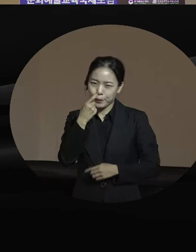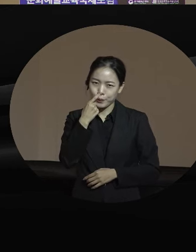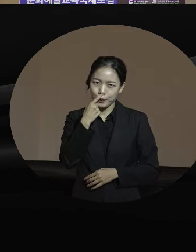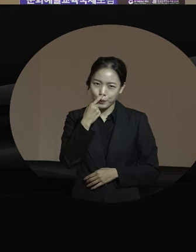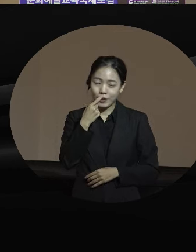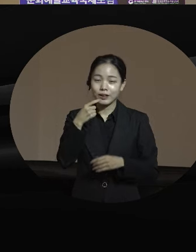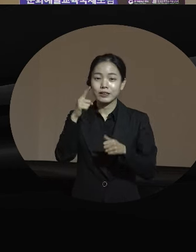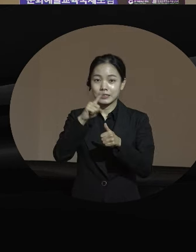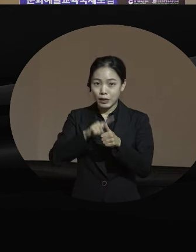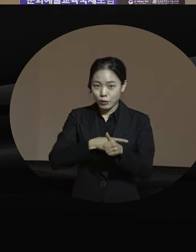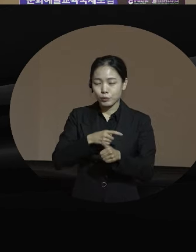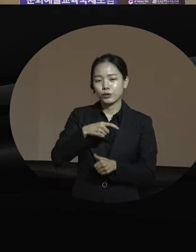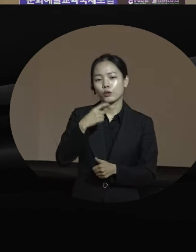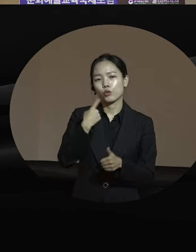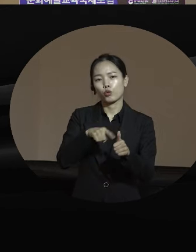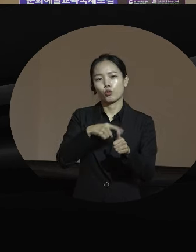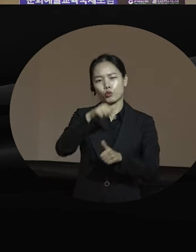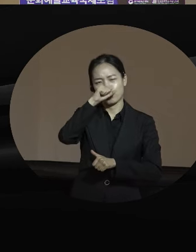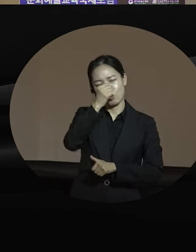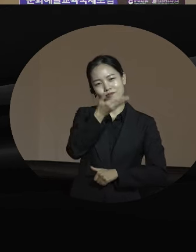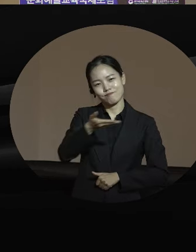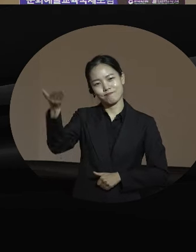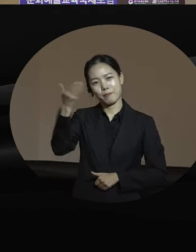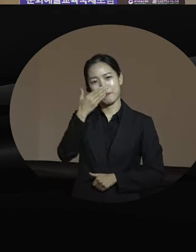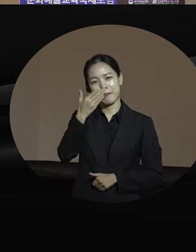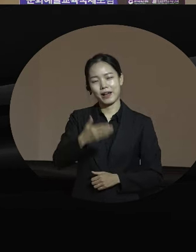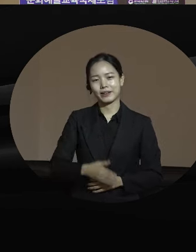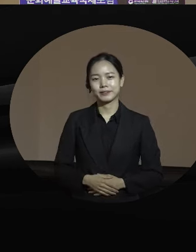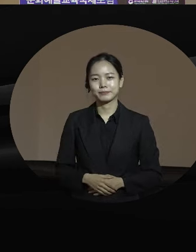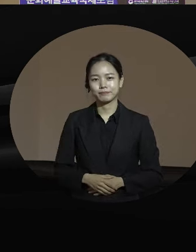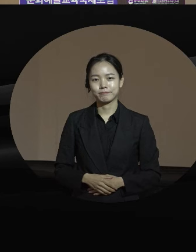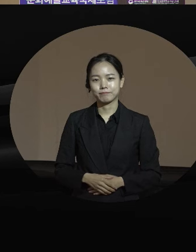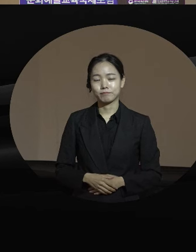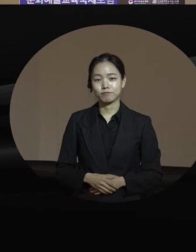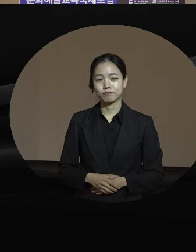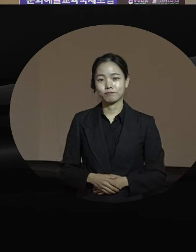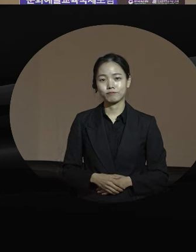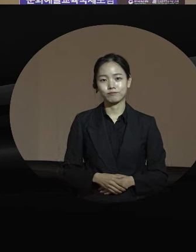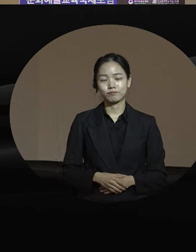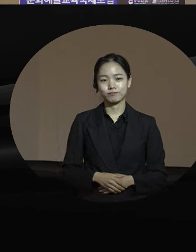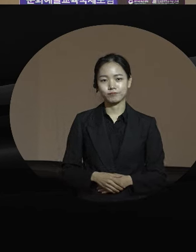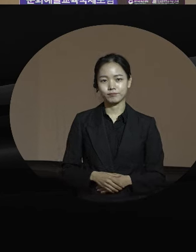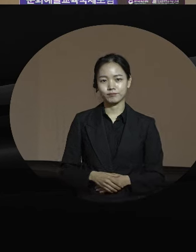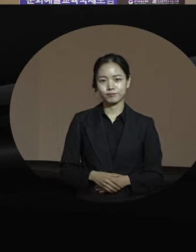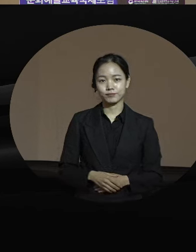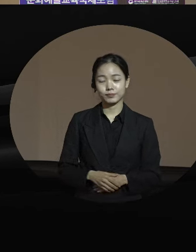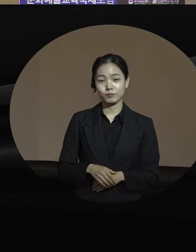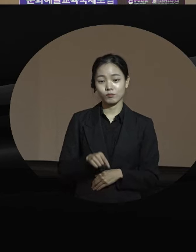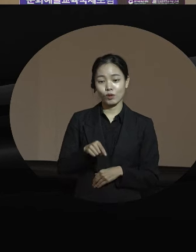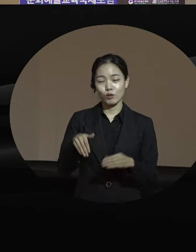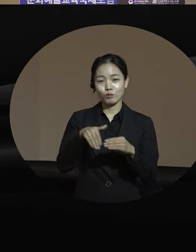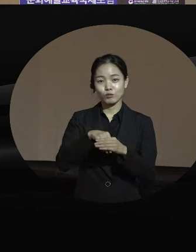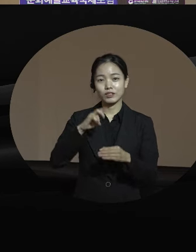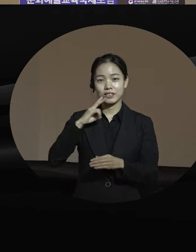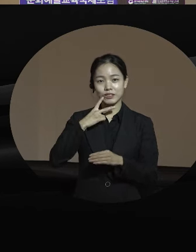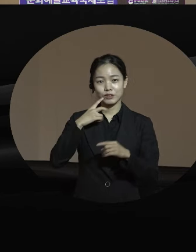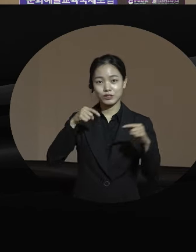Our activities are also guided by the Strategy for Cultural Policy, which has been prepared as a guideline looking forward